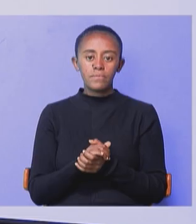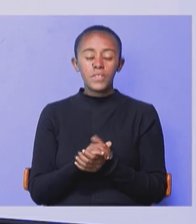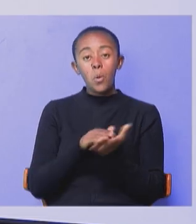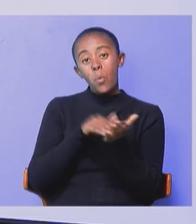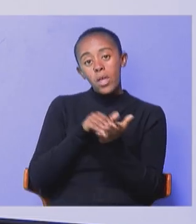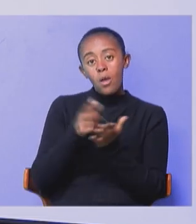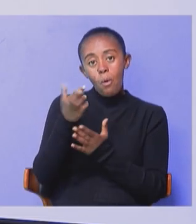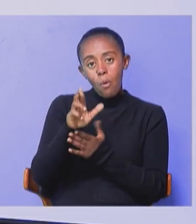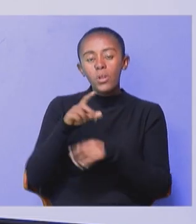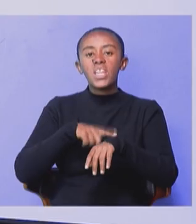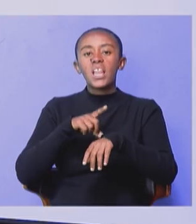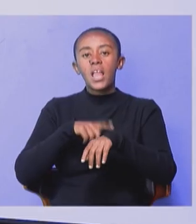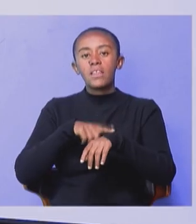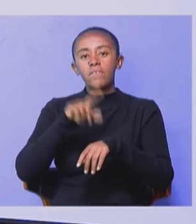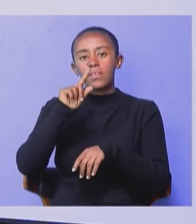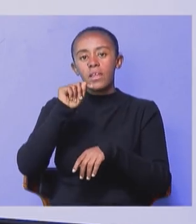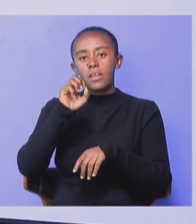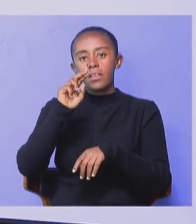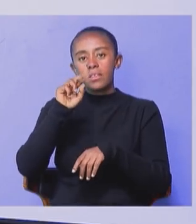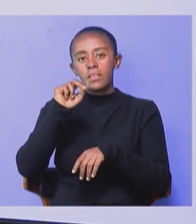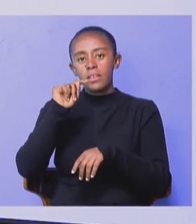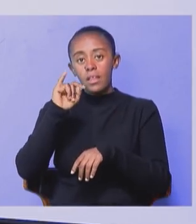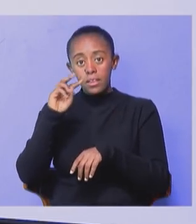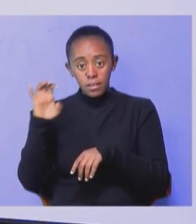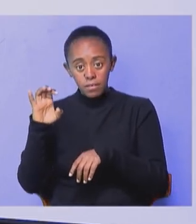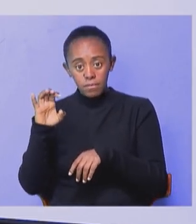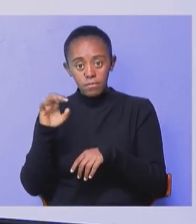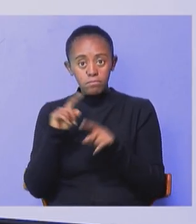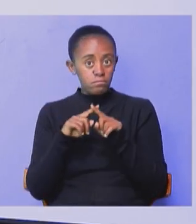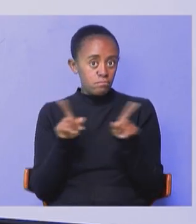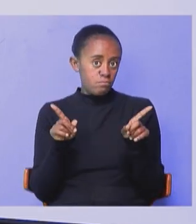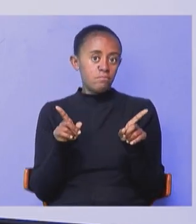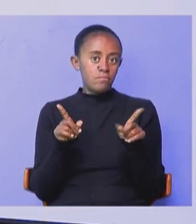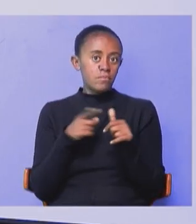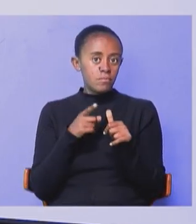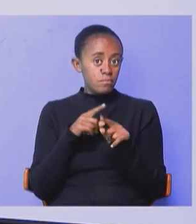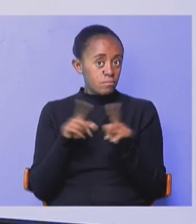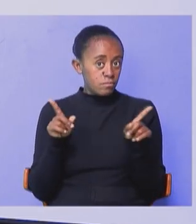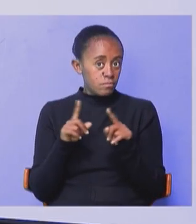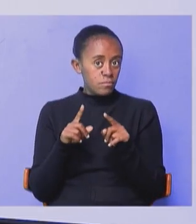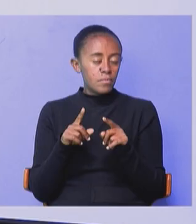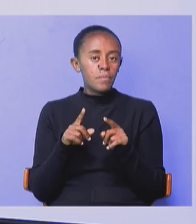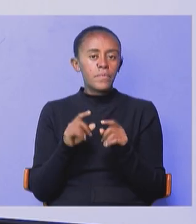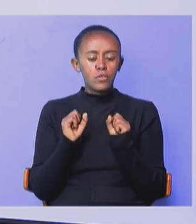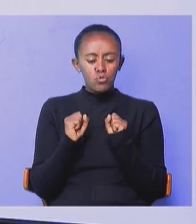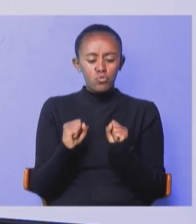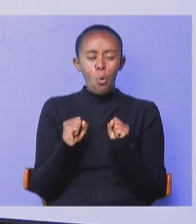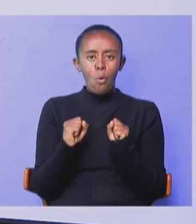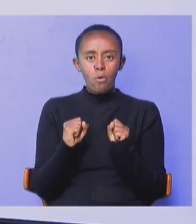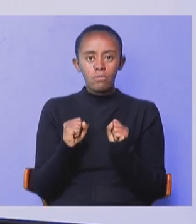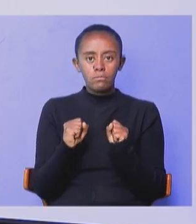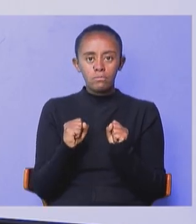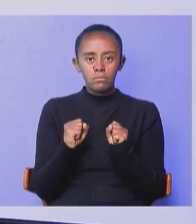Weak or tentative opinions. Unlike the first one that we saw, if you remember earlier, we said strong